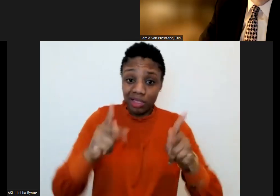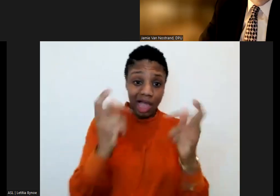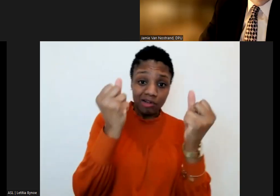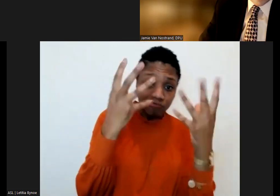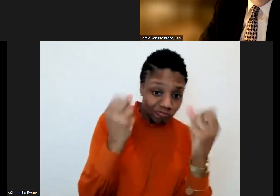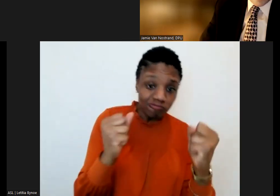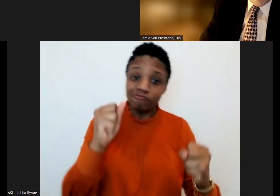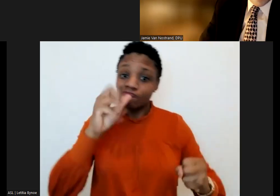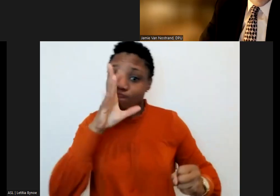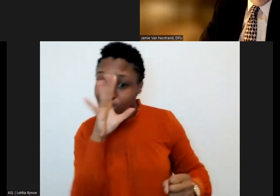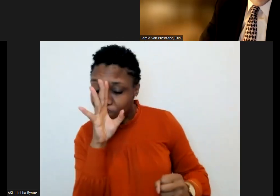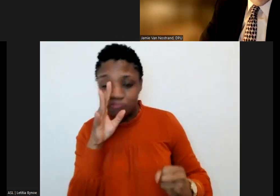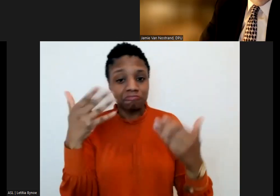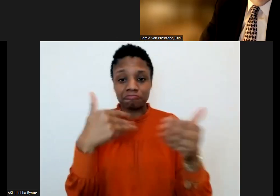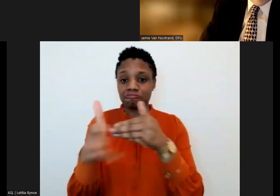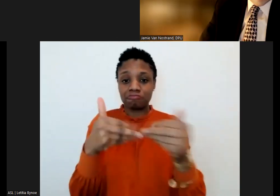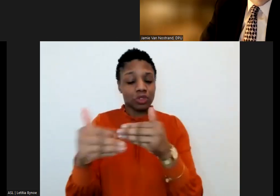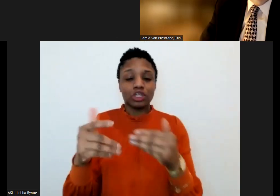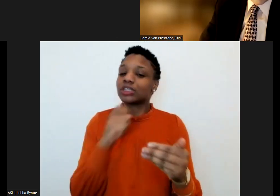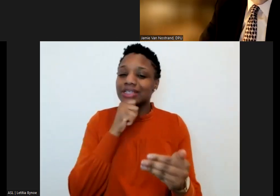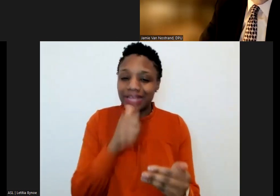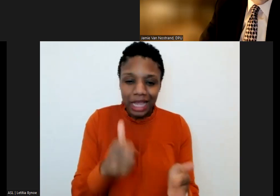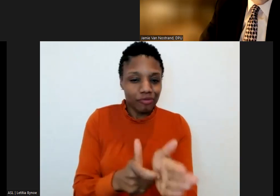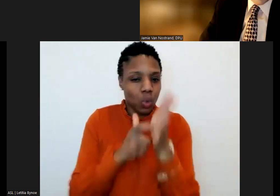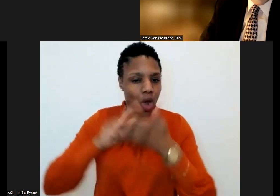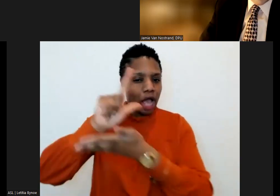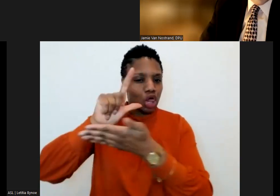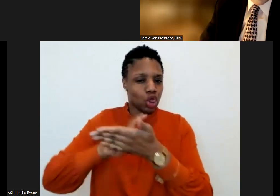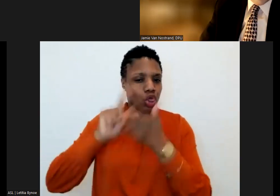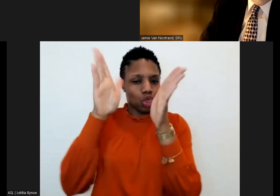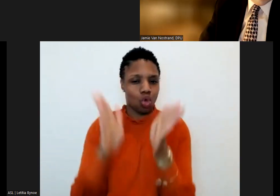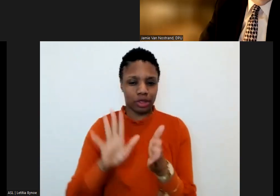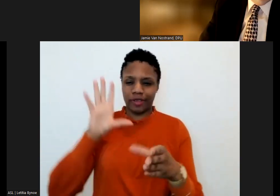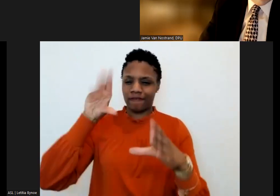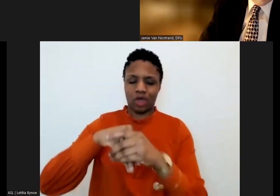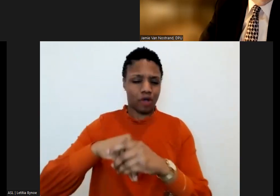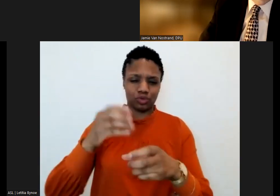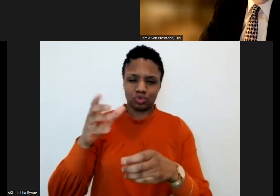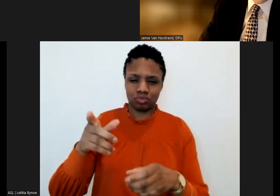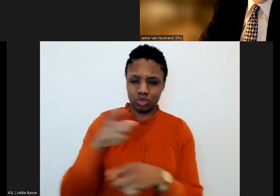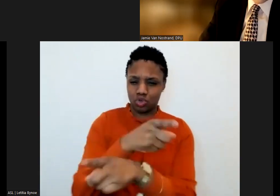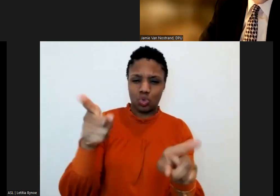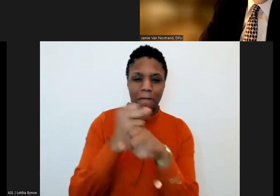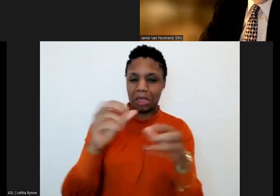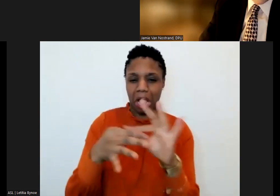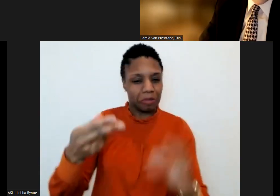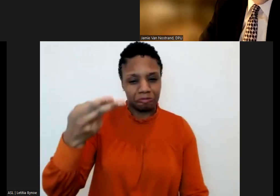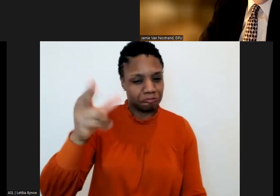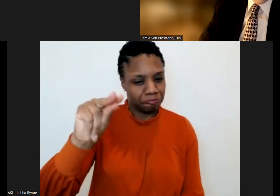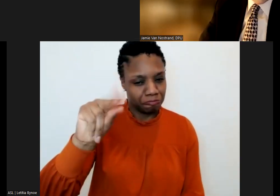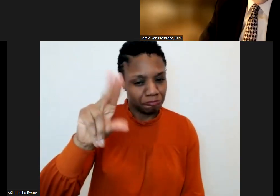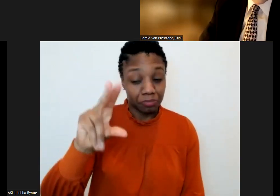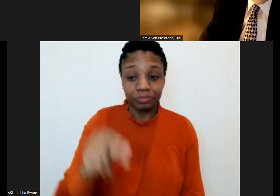need an attorney to file those comments. Thank you. I'll go to Kalila and then Caroline and then Lydia.